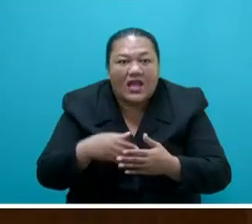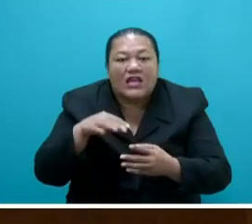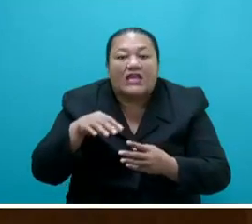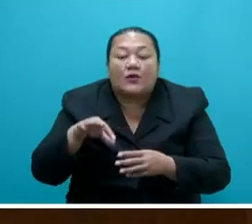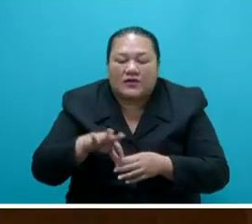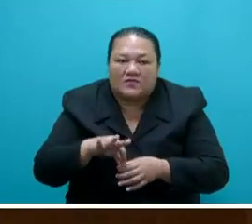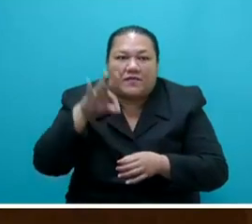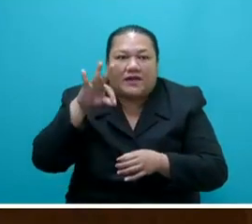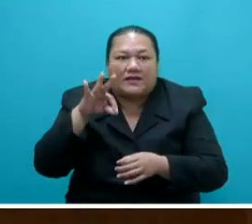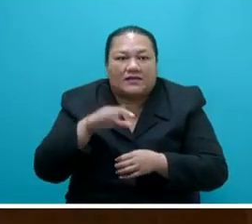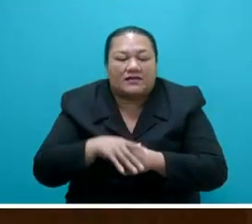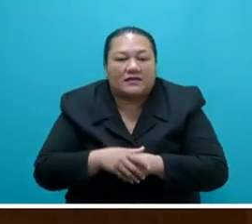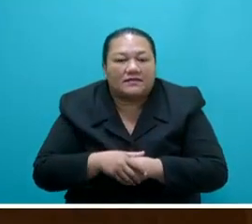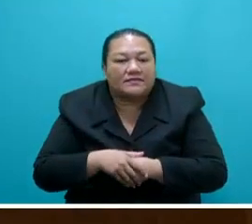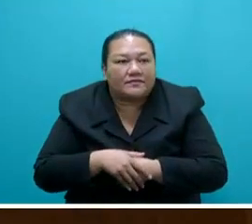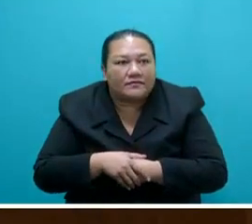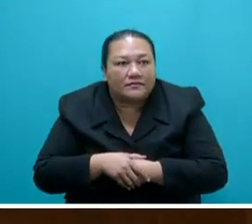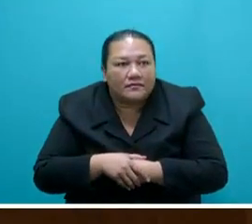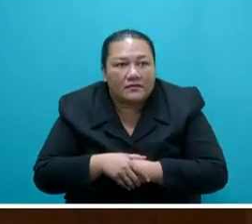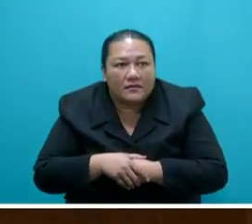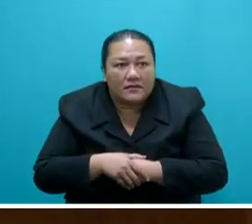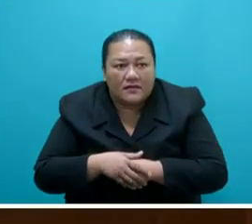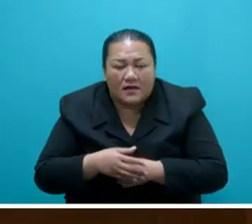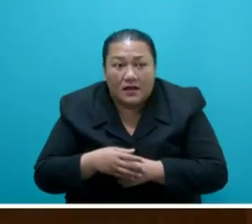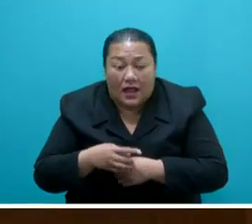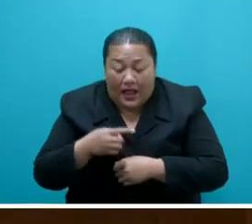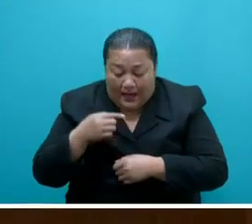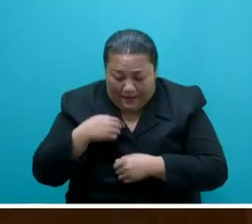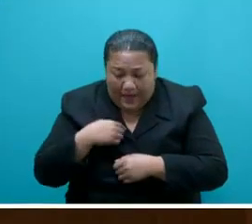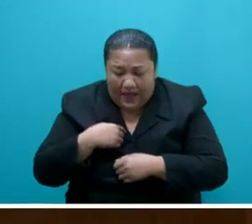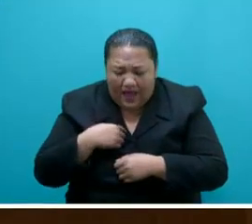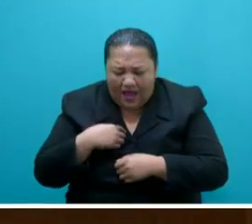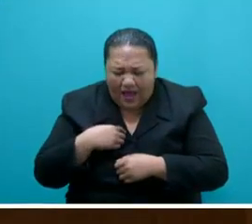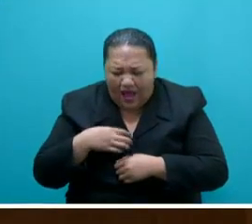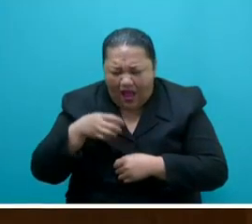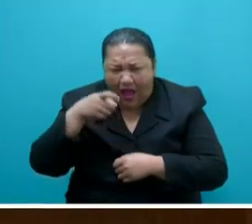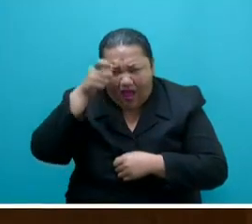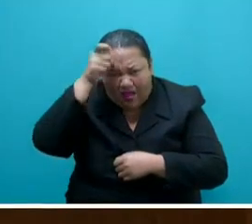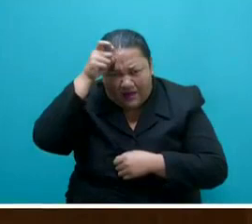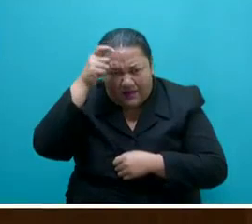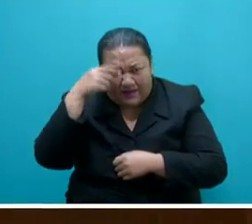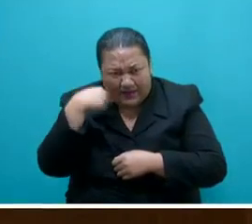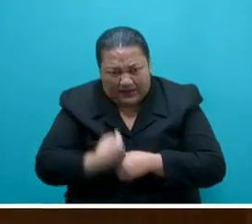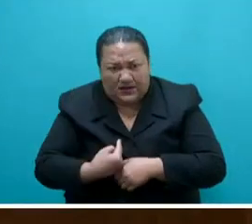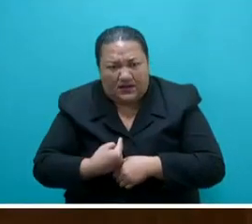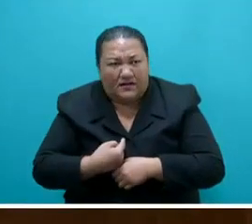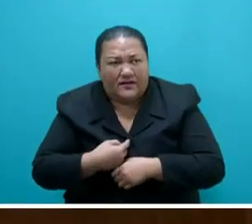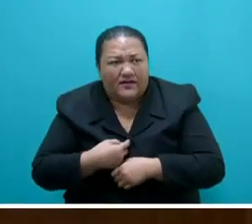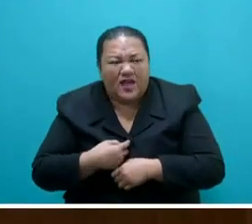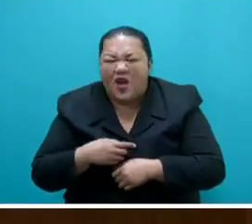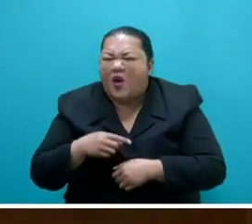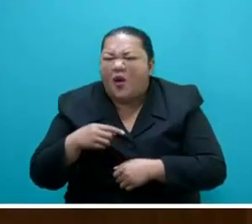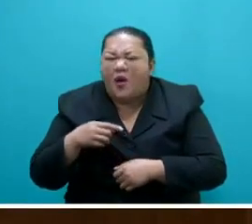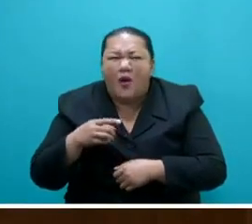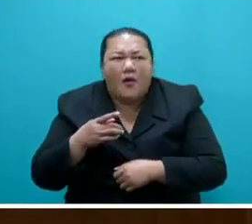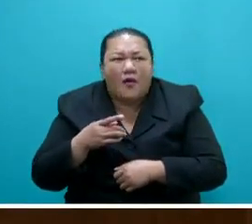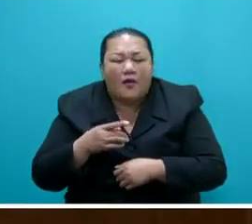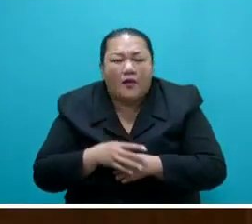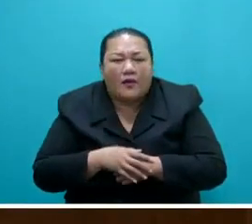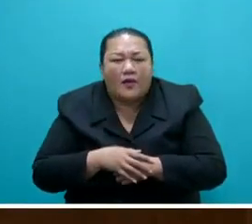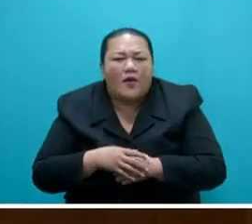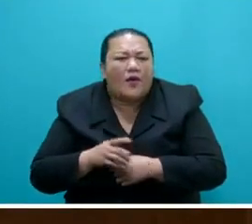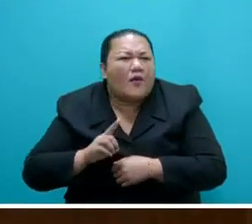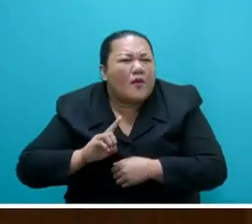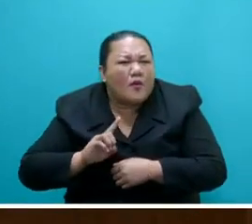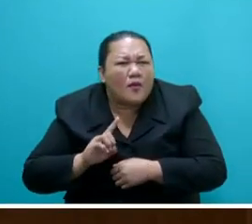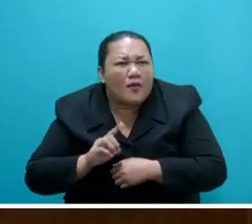While sitting through the tirade this week, I found myself asking, Honorable Speaker, what part of His Excellency's opening address struck